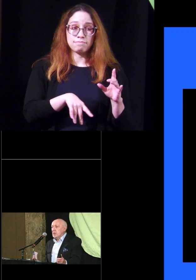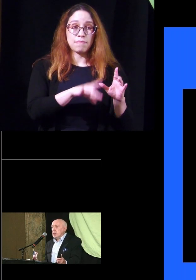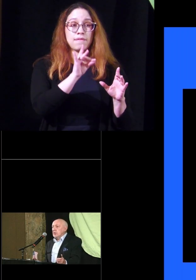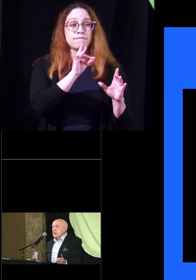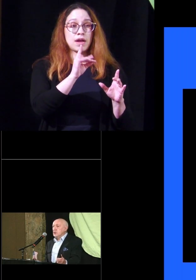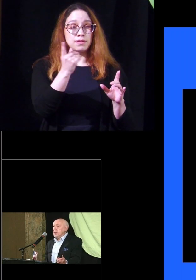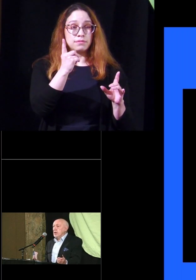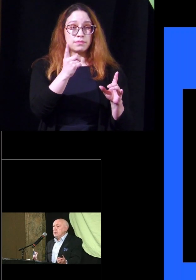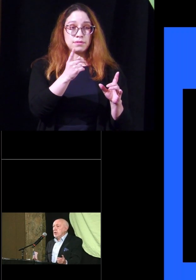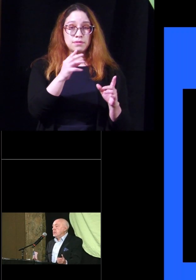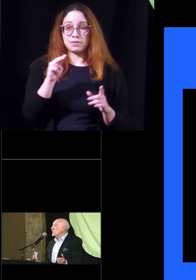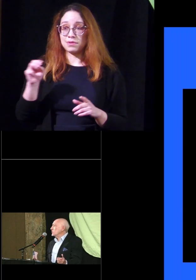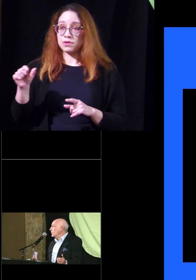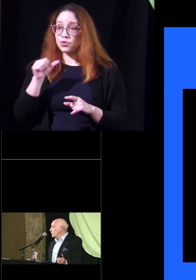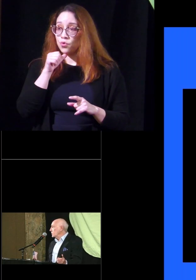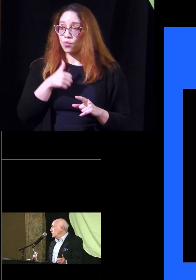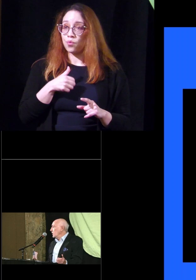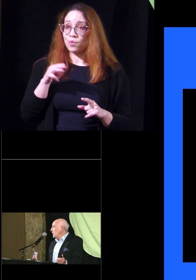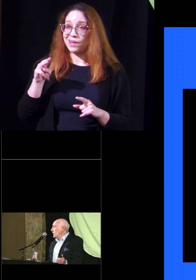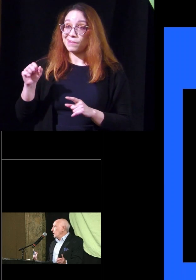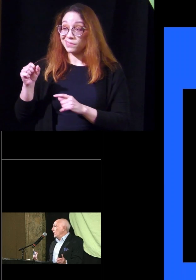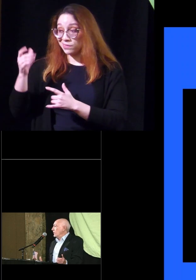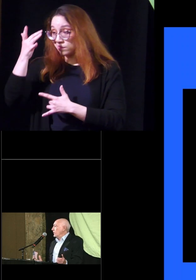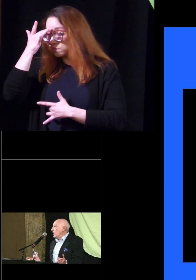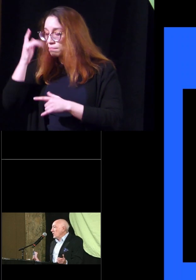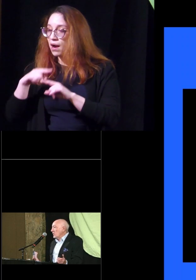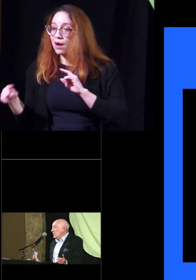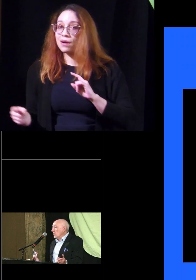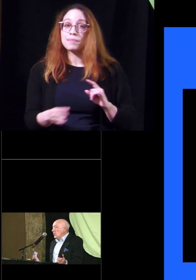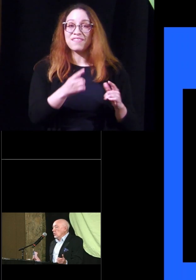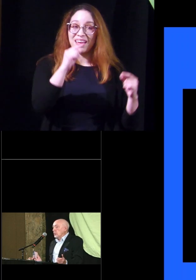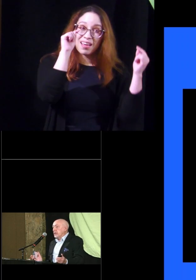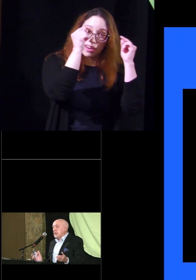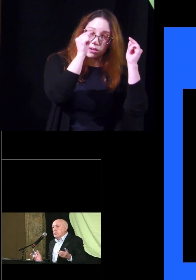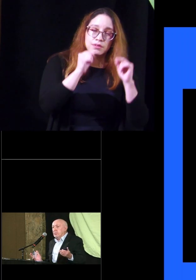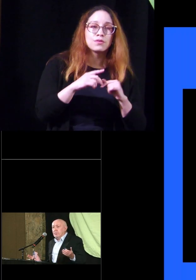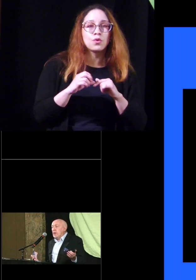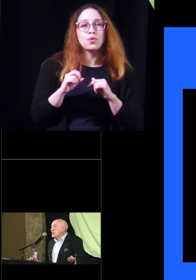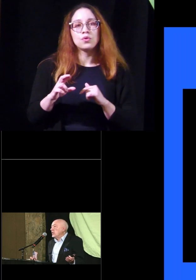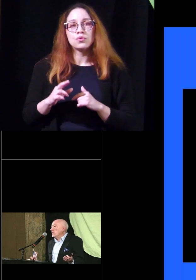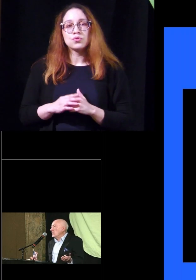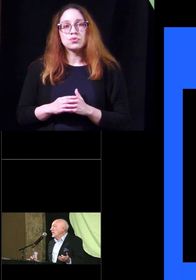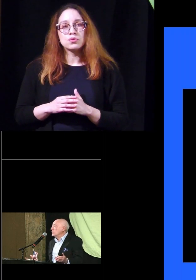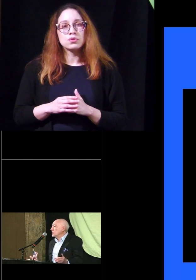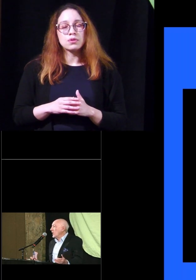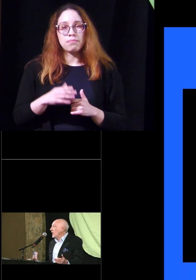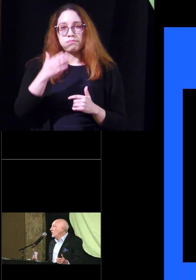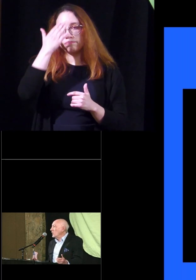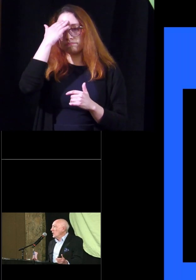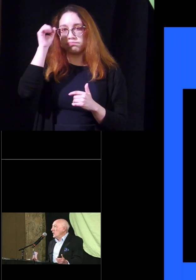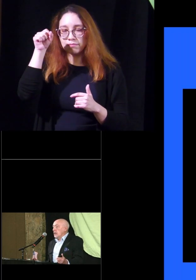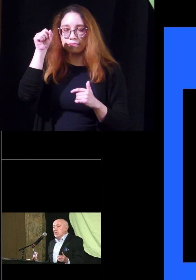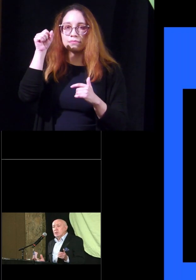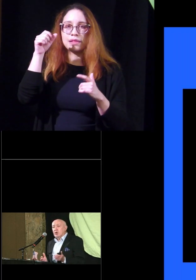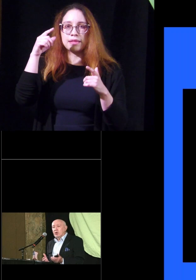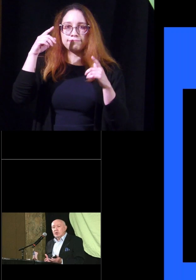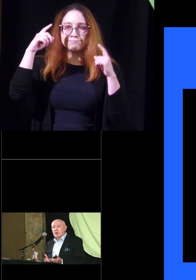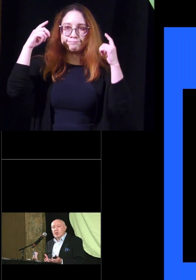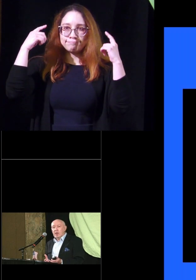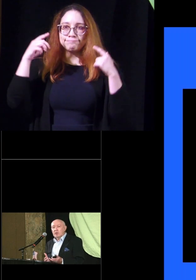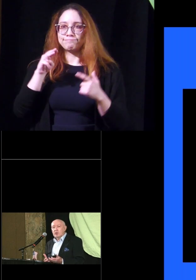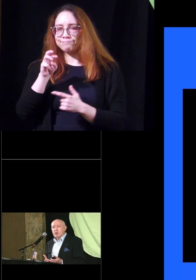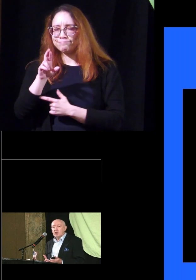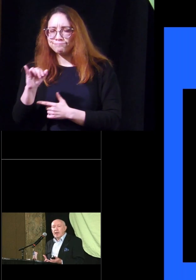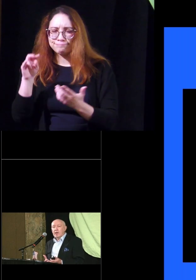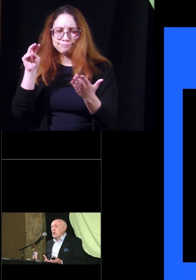MS. They do not have MS symptoms. They might have a headache, or they bump their head and they have a scan, and someone looks